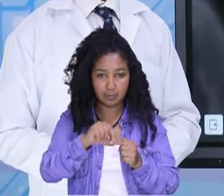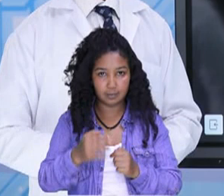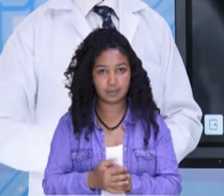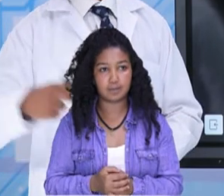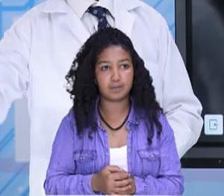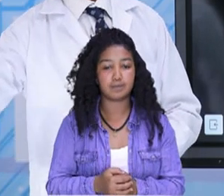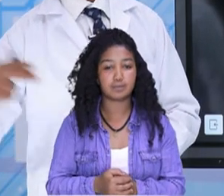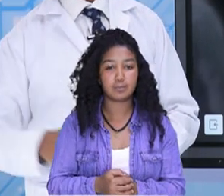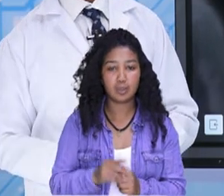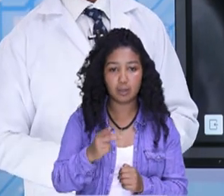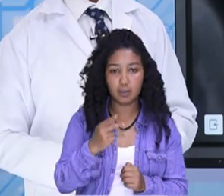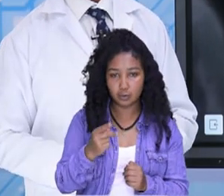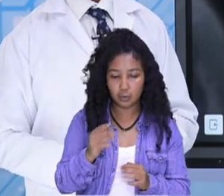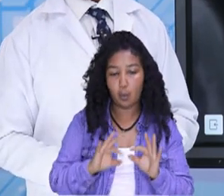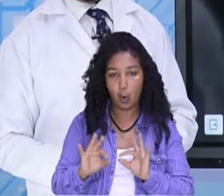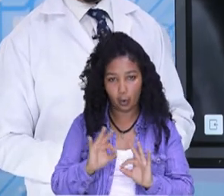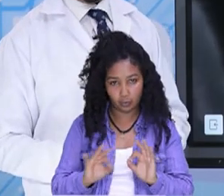to protein molecule.